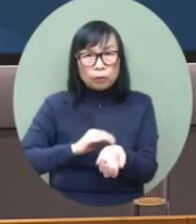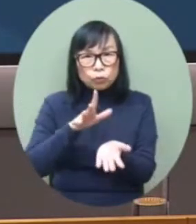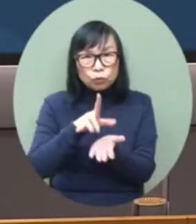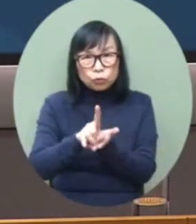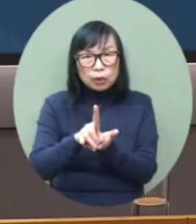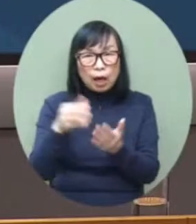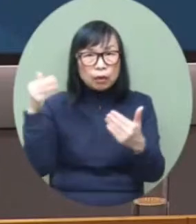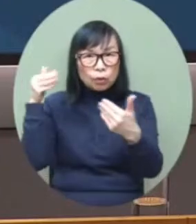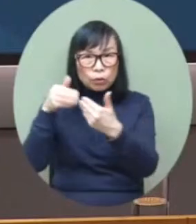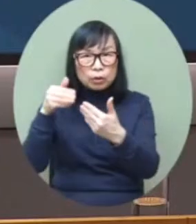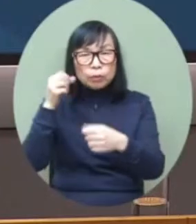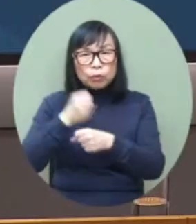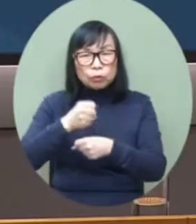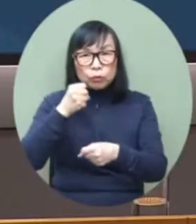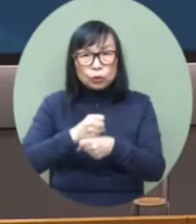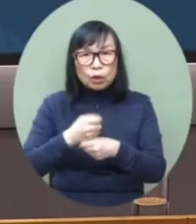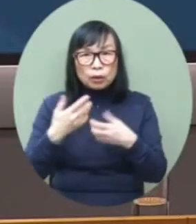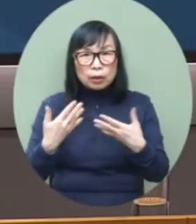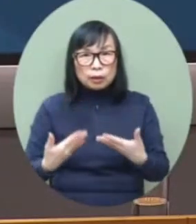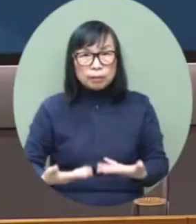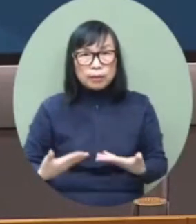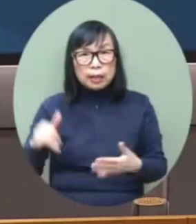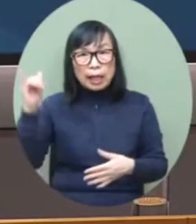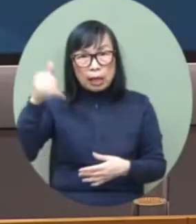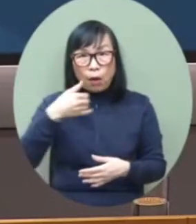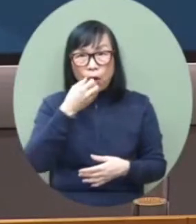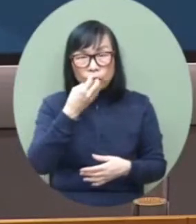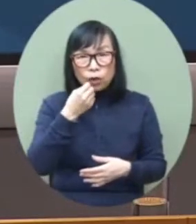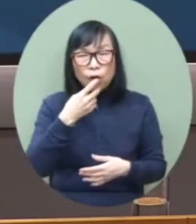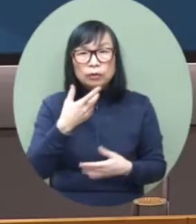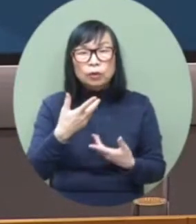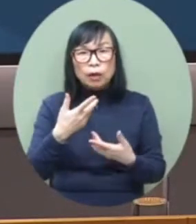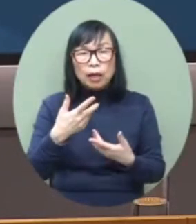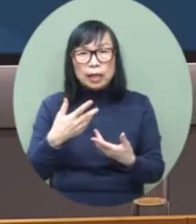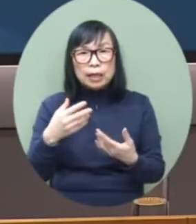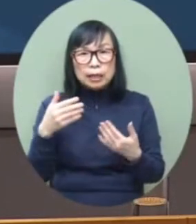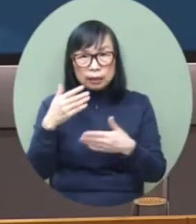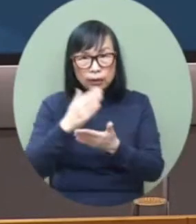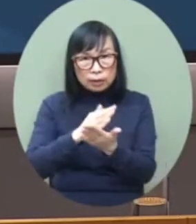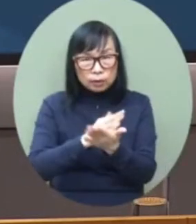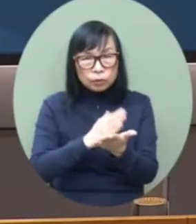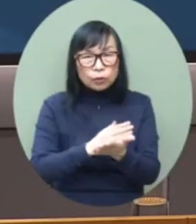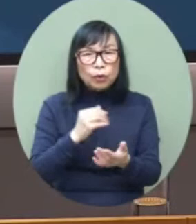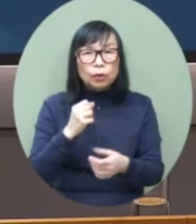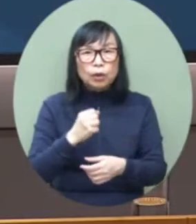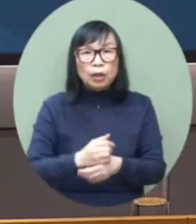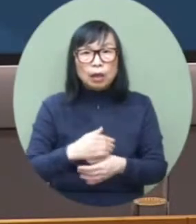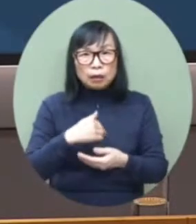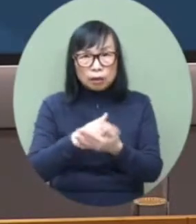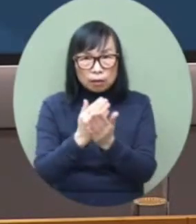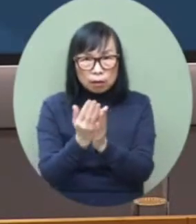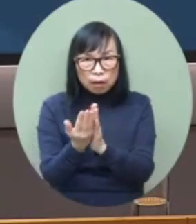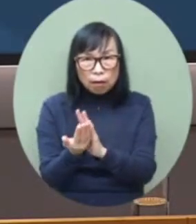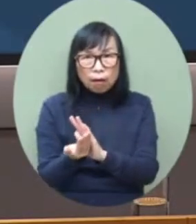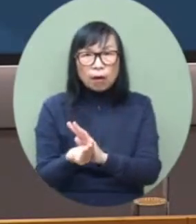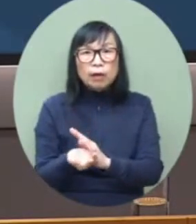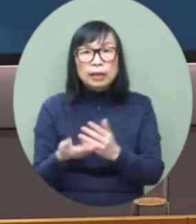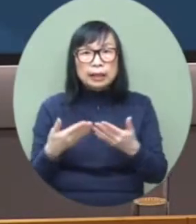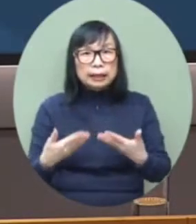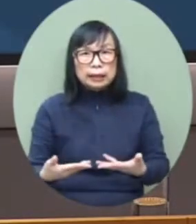part of the work is to interface with the epidemiology experts. So they are coming to Hong Kong to work on